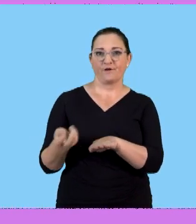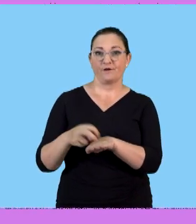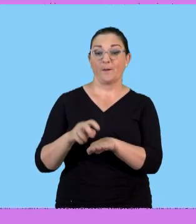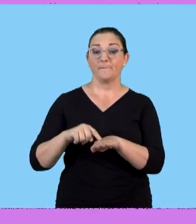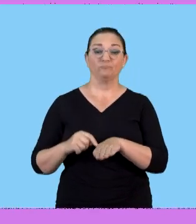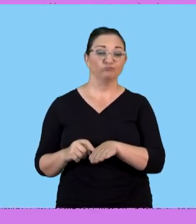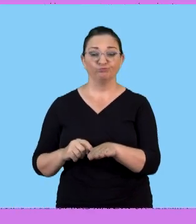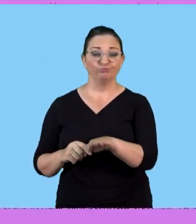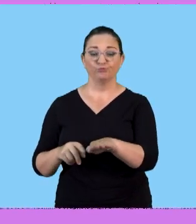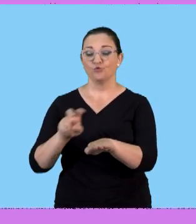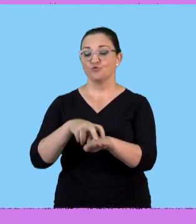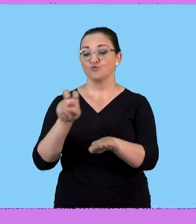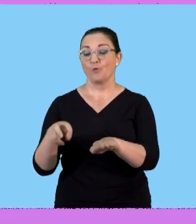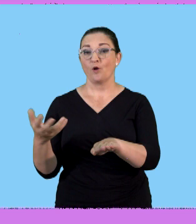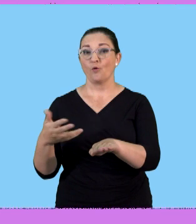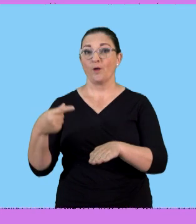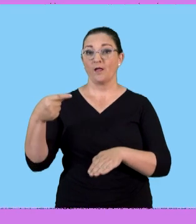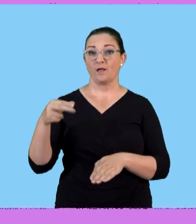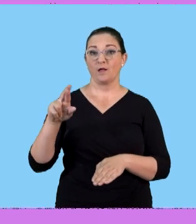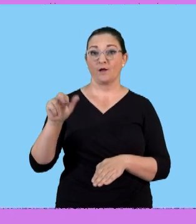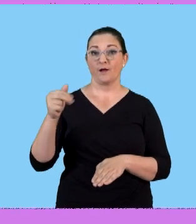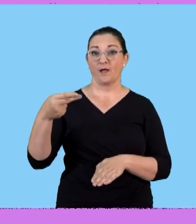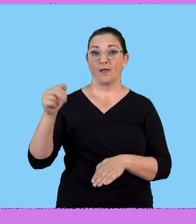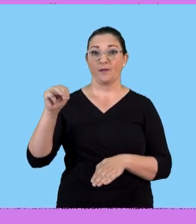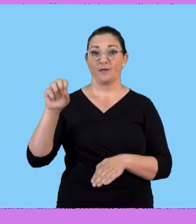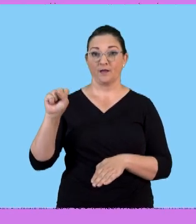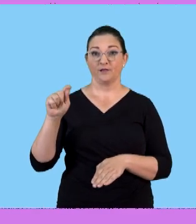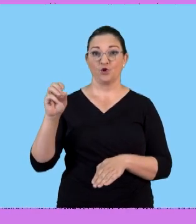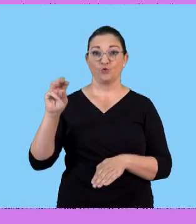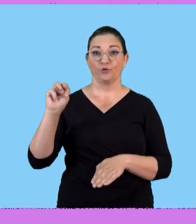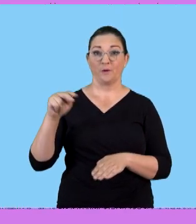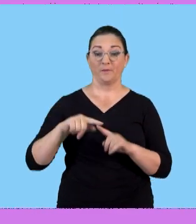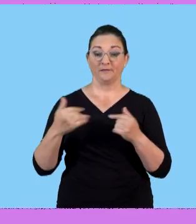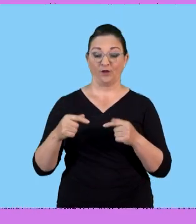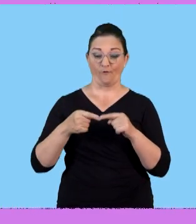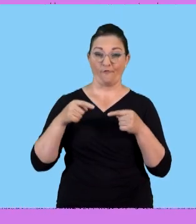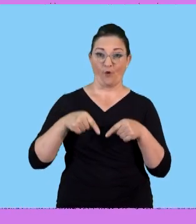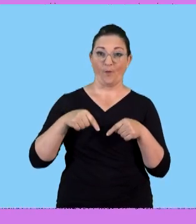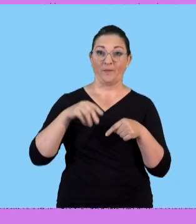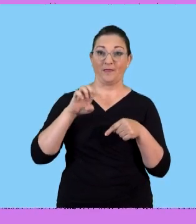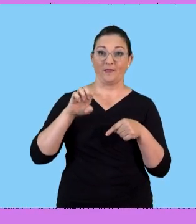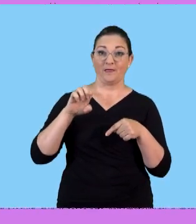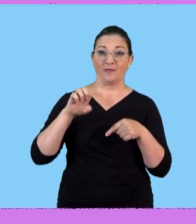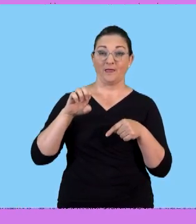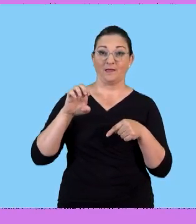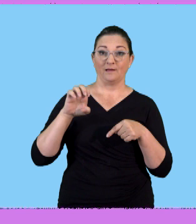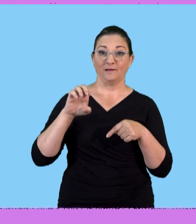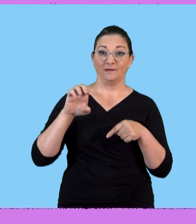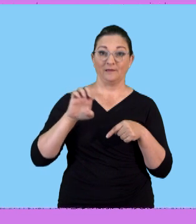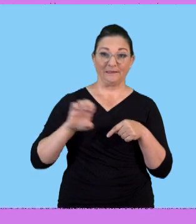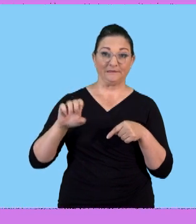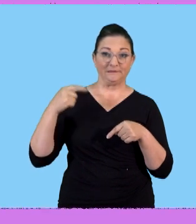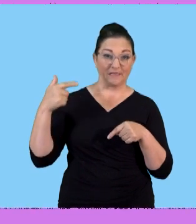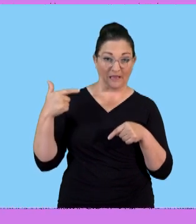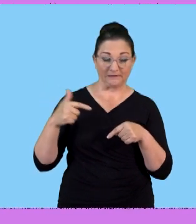off in Grahamstown. Calculate the distance between these two towns. Right, so Elijah's